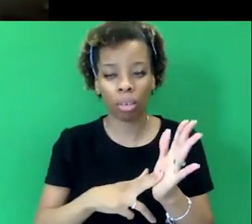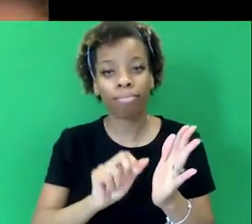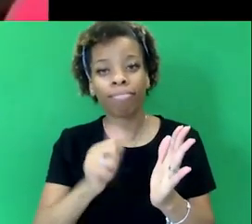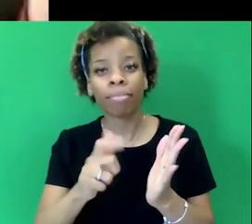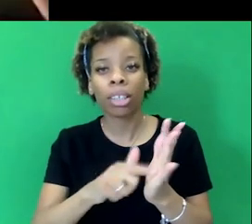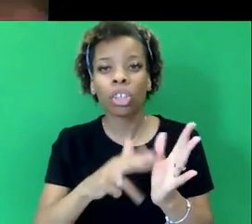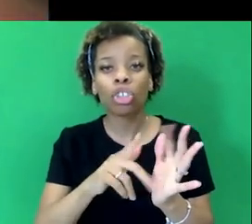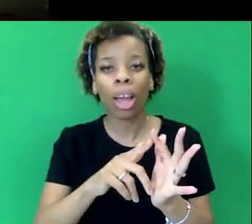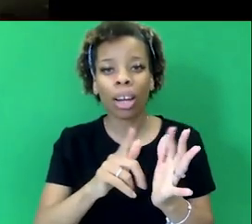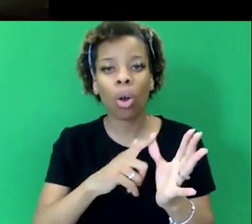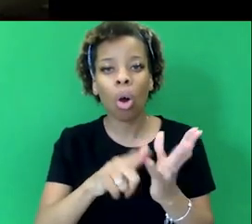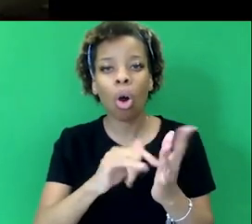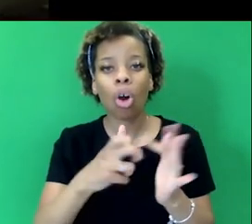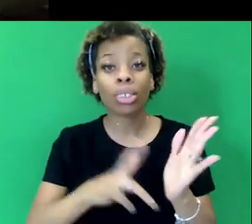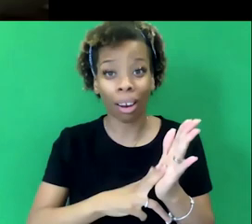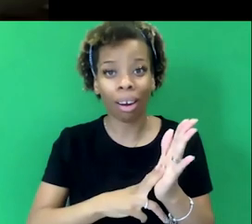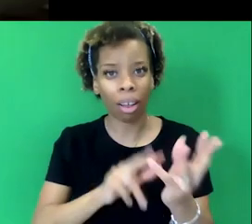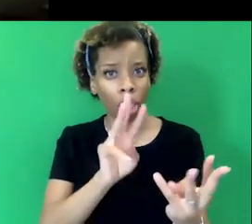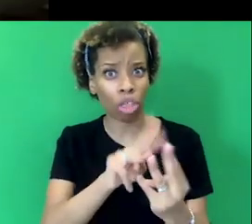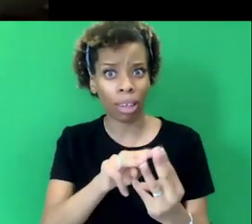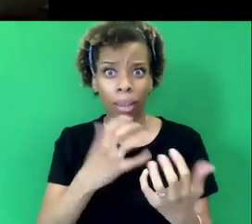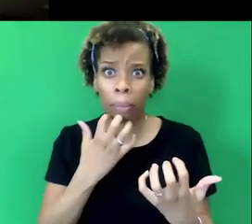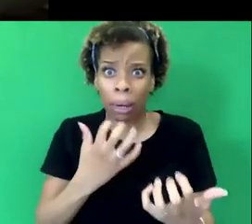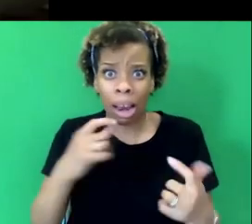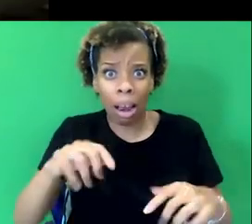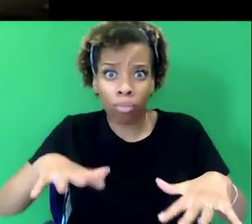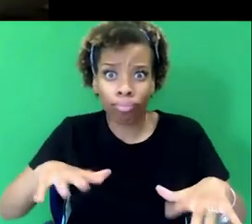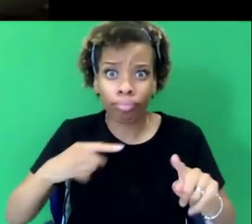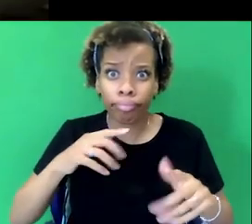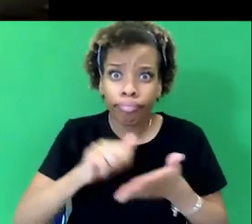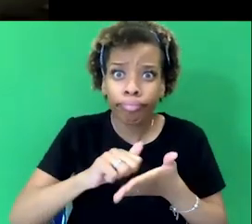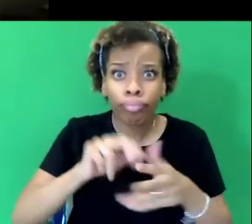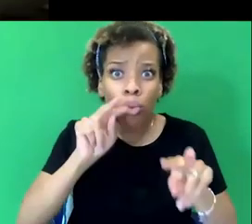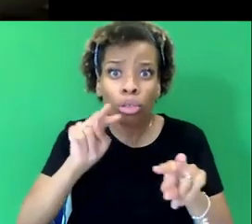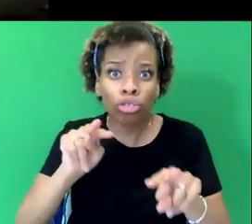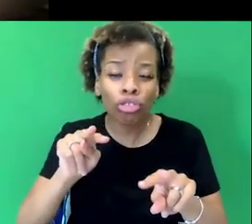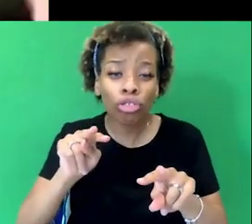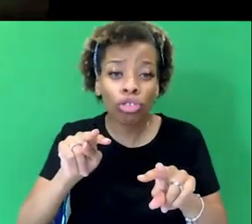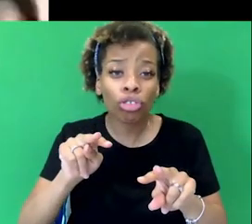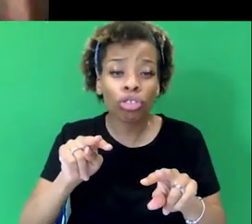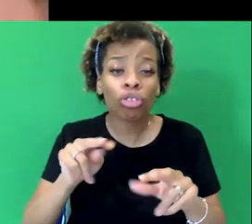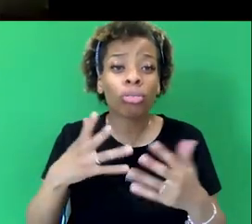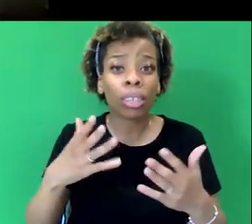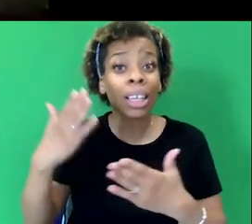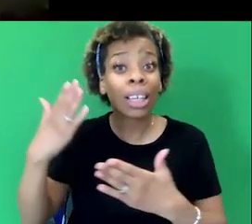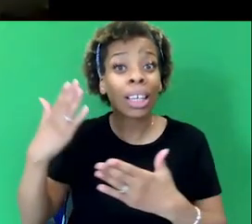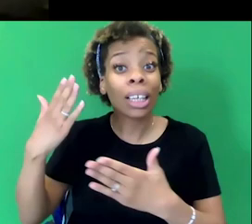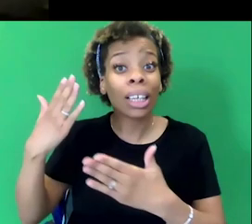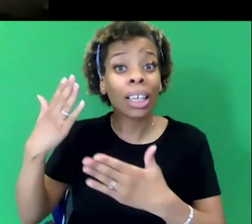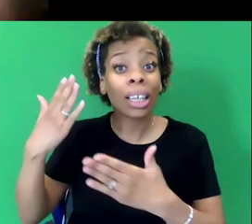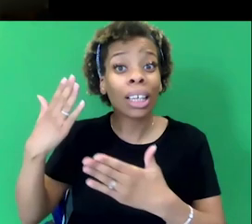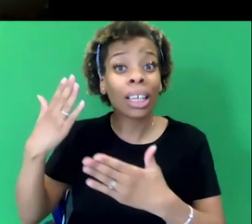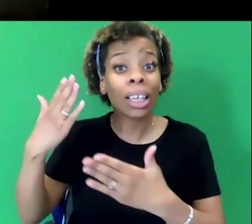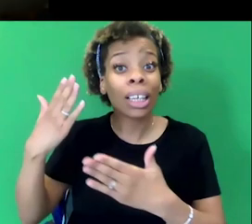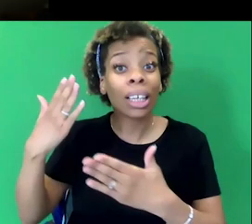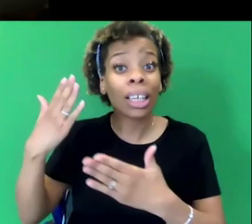know, so maybe it's a way of telling these stories to ourselves, about ourselves. And obviously history is like science fiction,